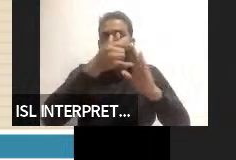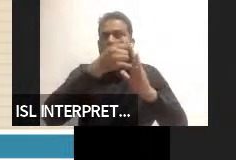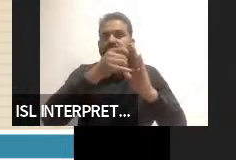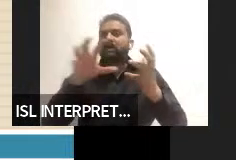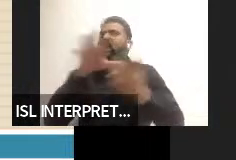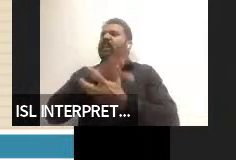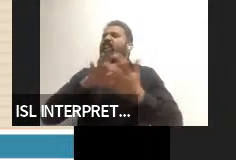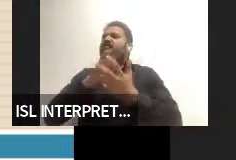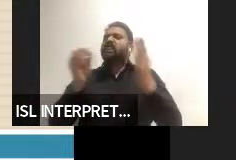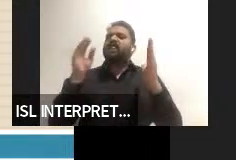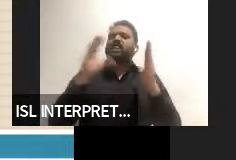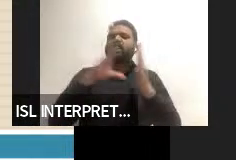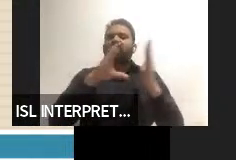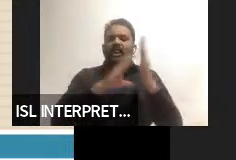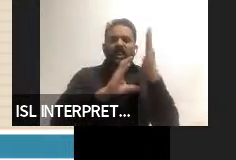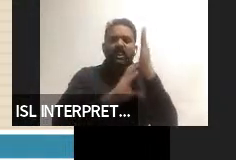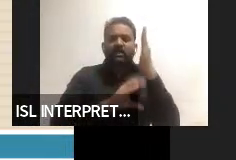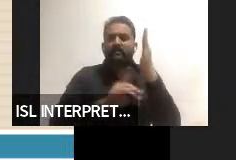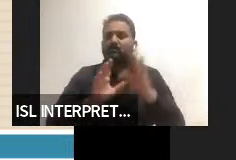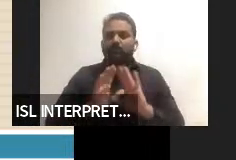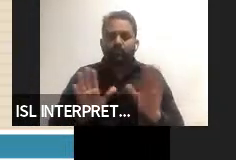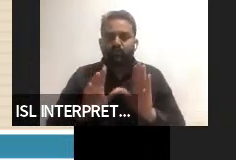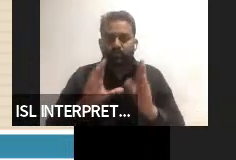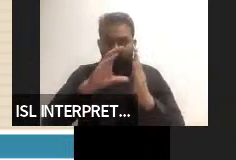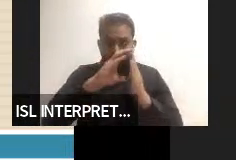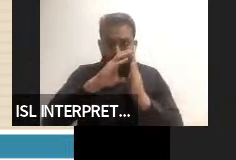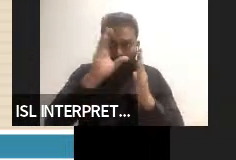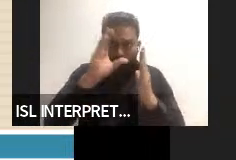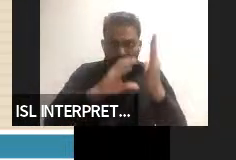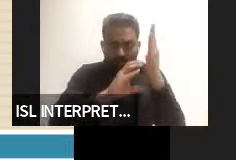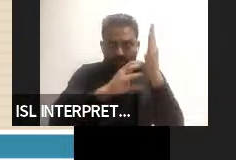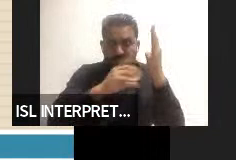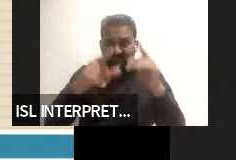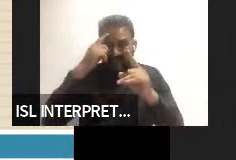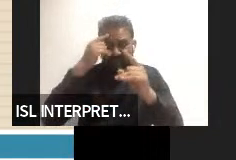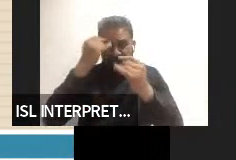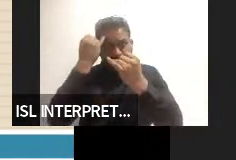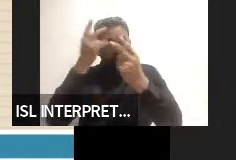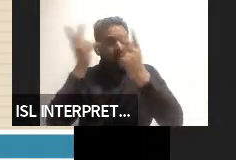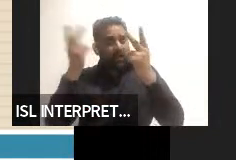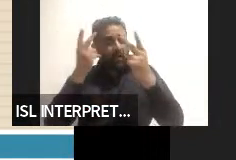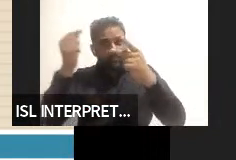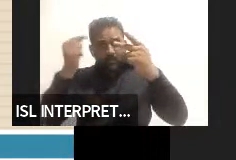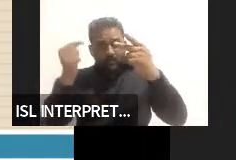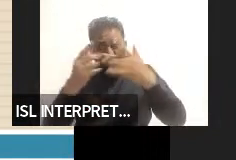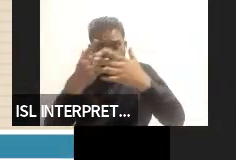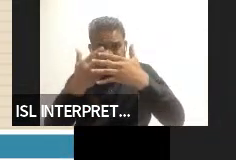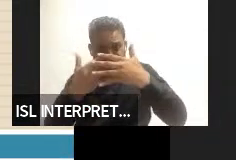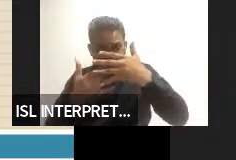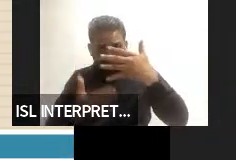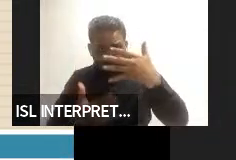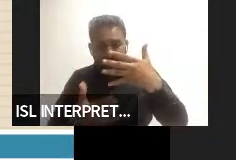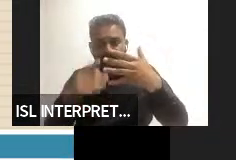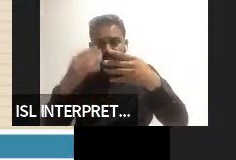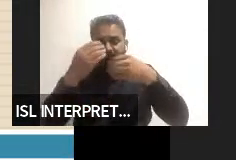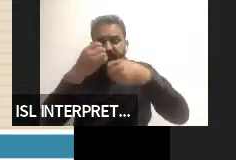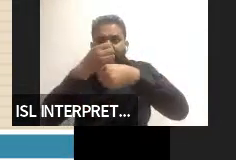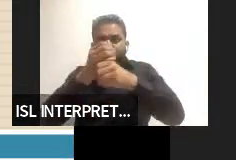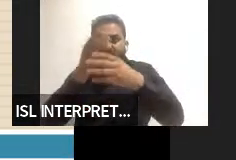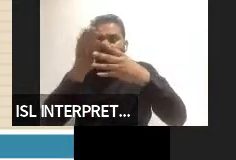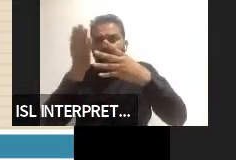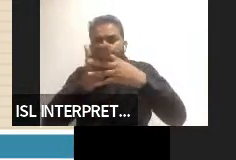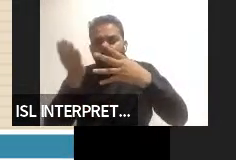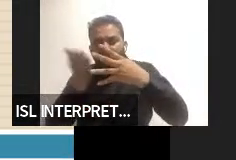one paragraph. If you have so many themes, if you have so many points to argue, break it into